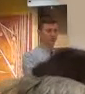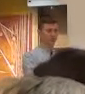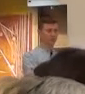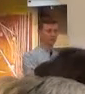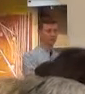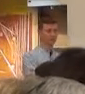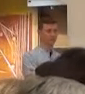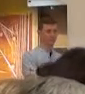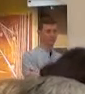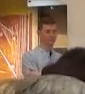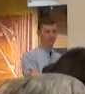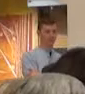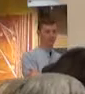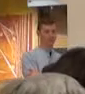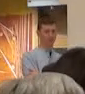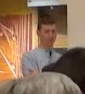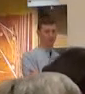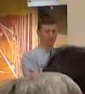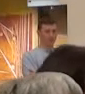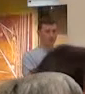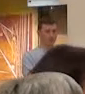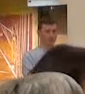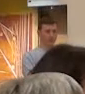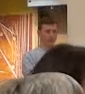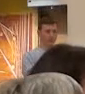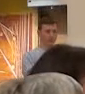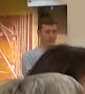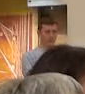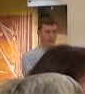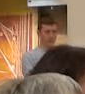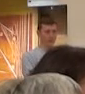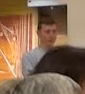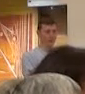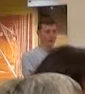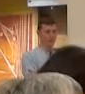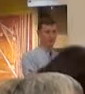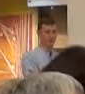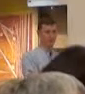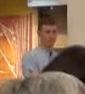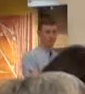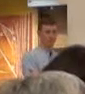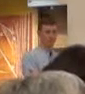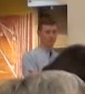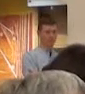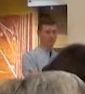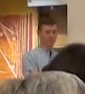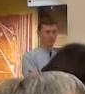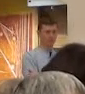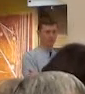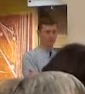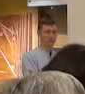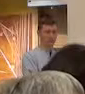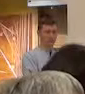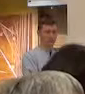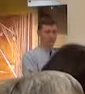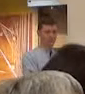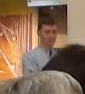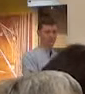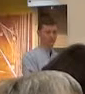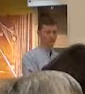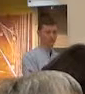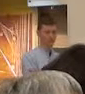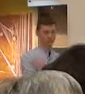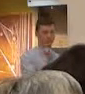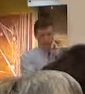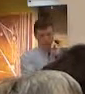film, and it provoked many feelings. One was that I wanted to take the film and take it back to my local authority and insist that it